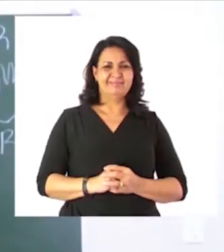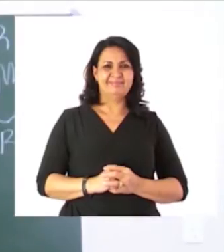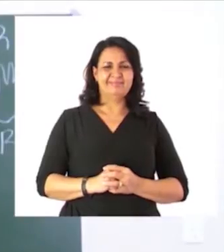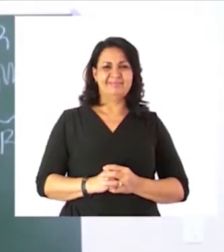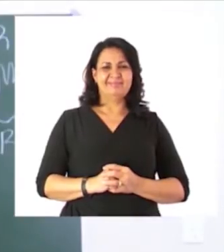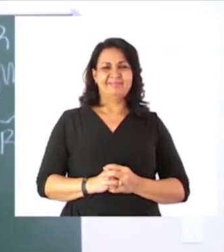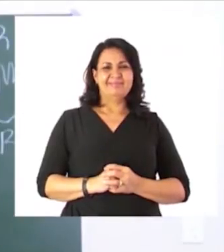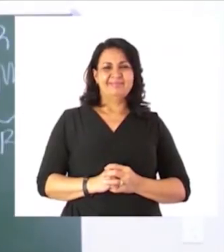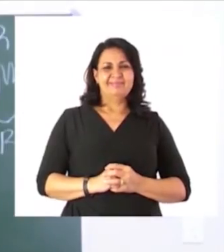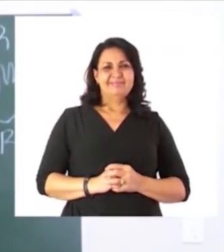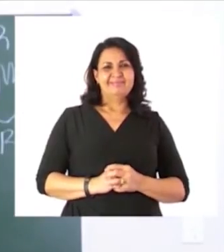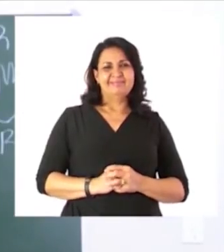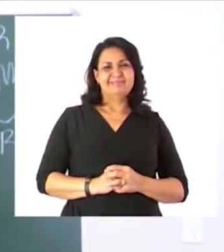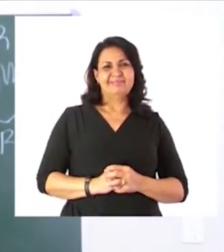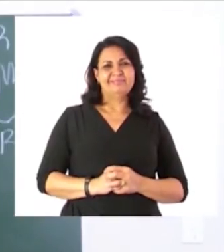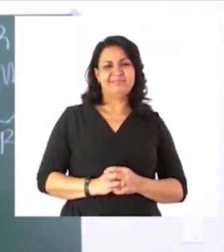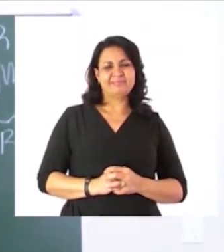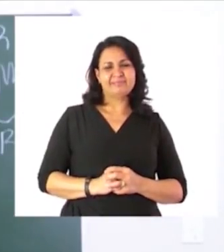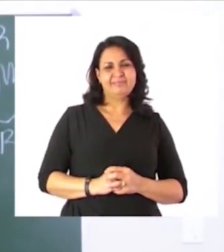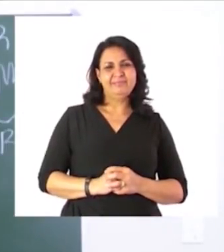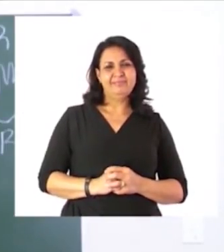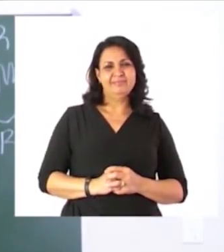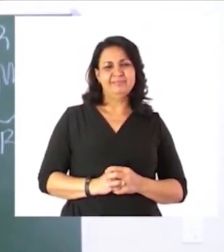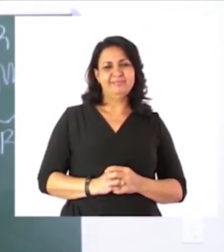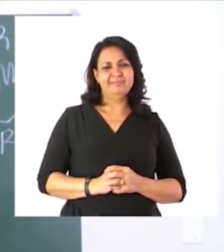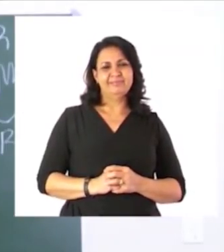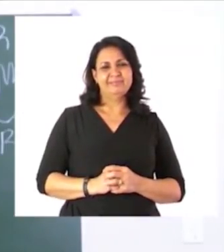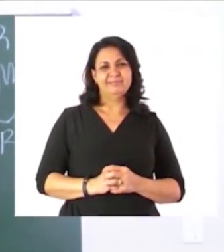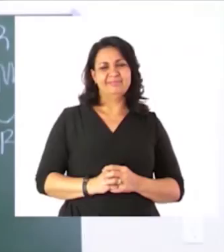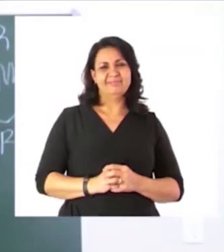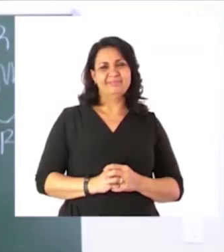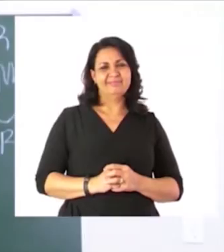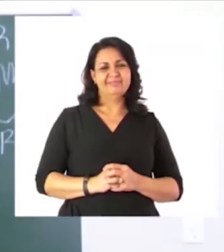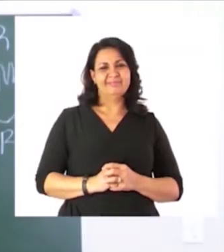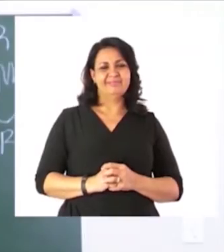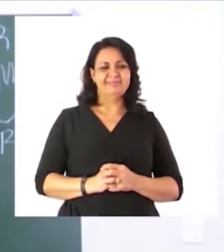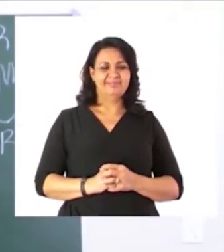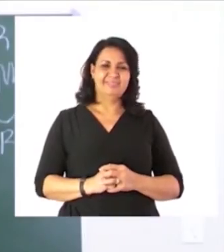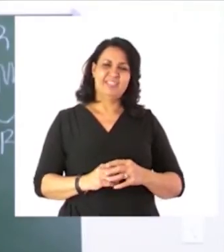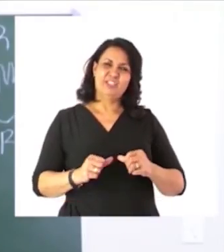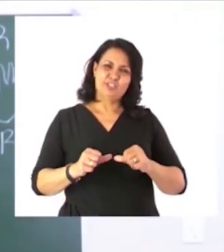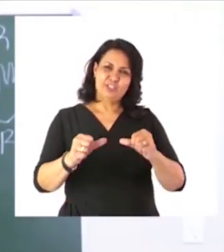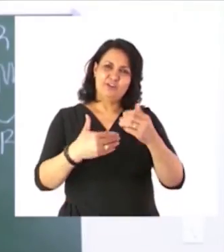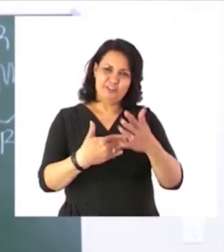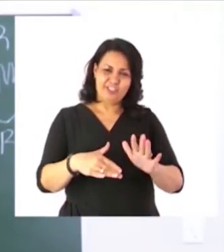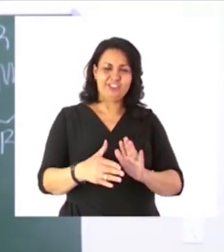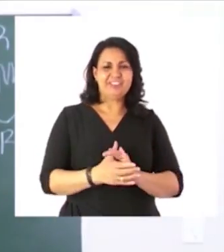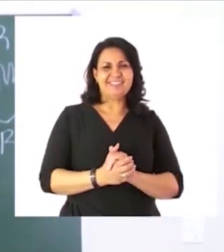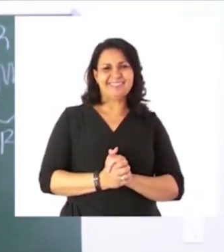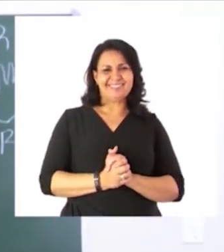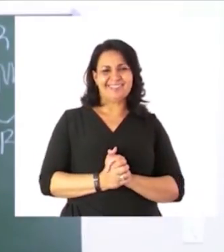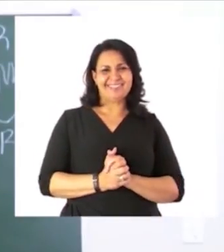can see this is coming on very well you can do that all by yourself you are enjoying the